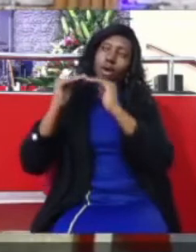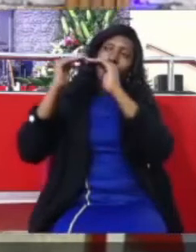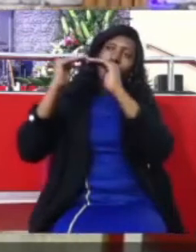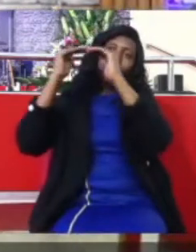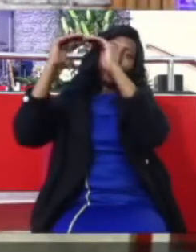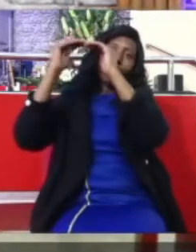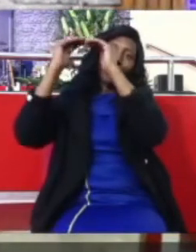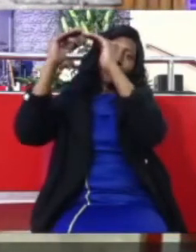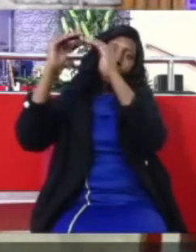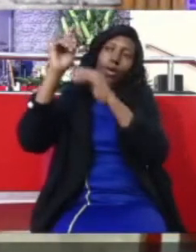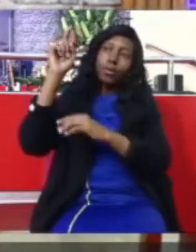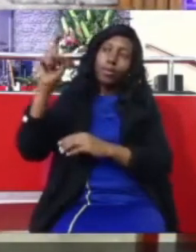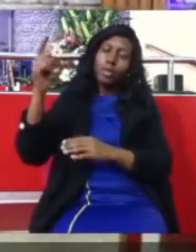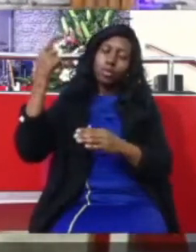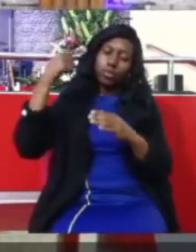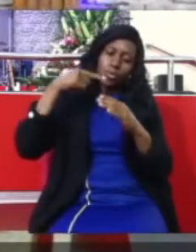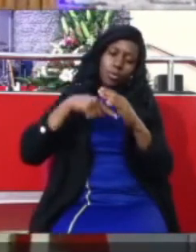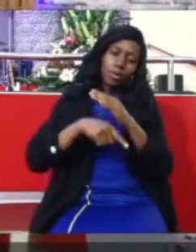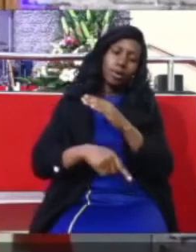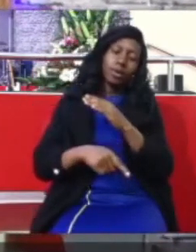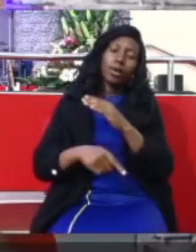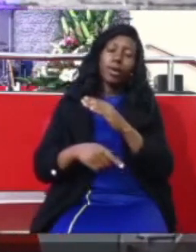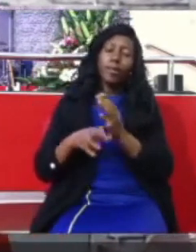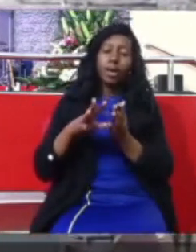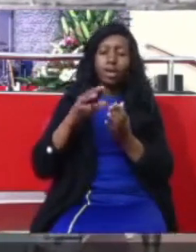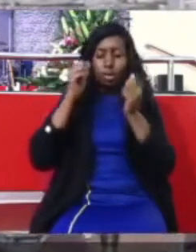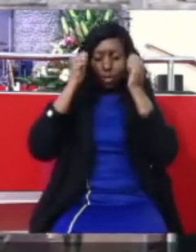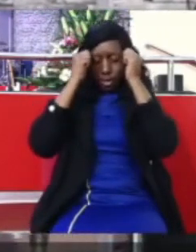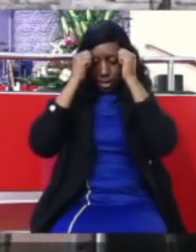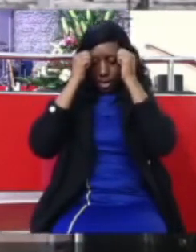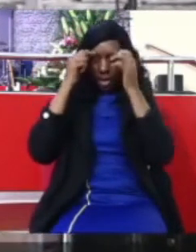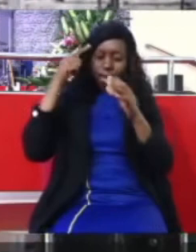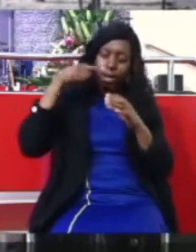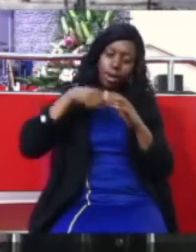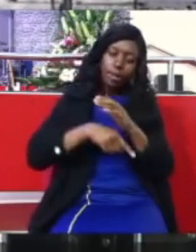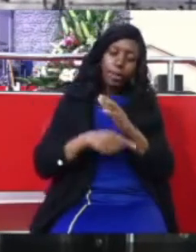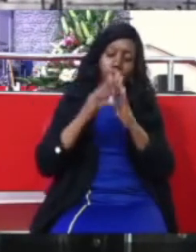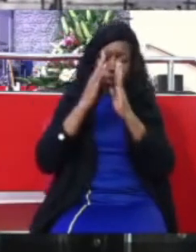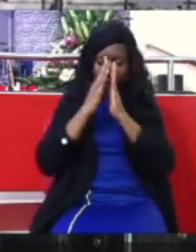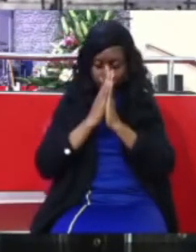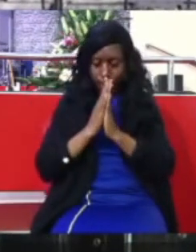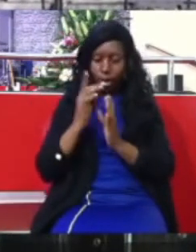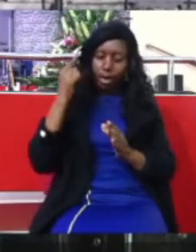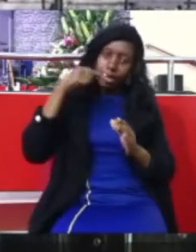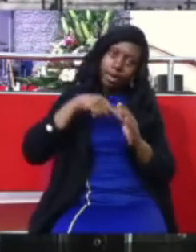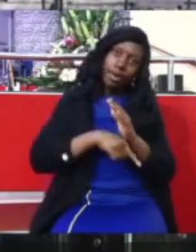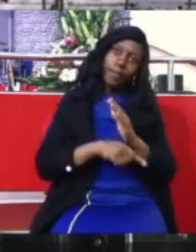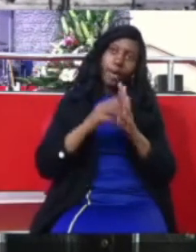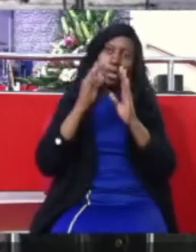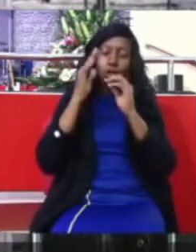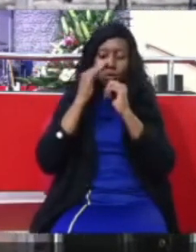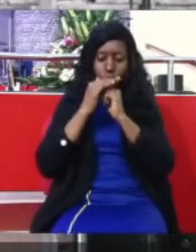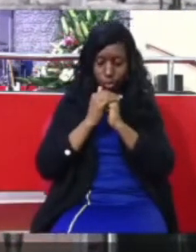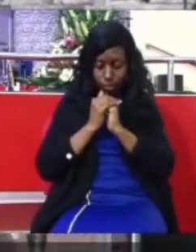go deeper in your word study, deeper in your prayer life, deeper in your worship life, deeper in intimacy